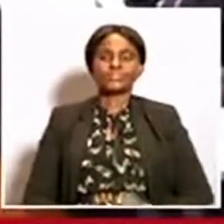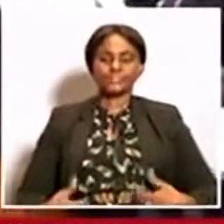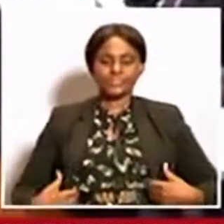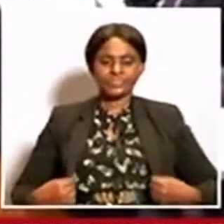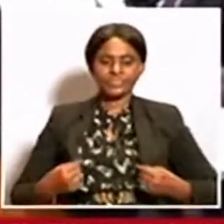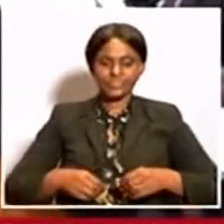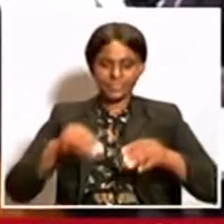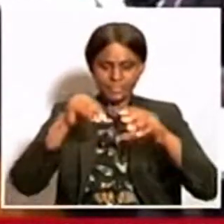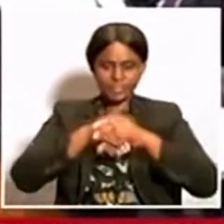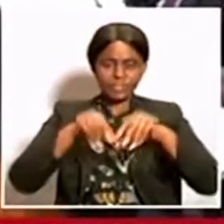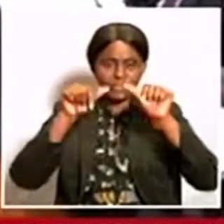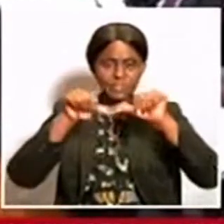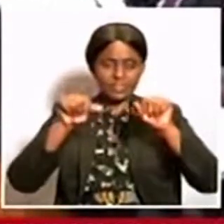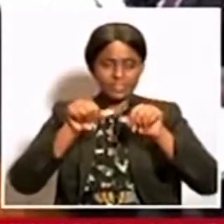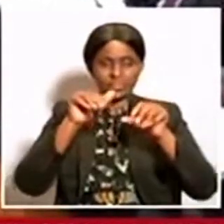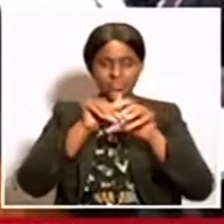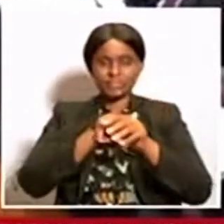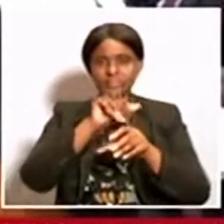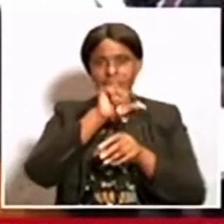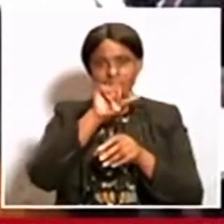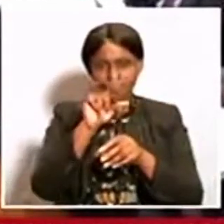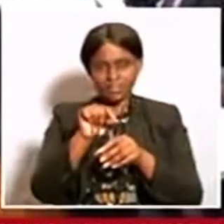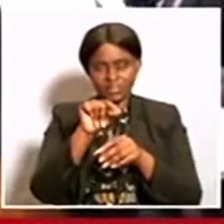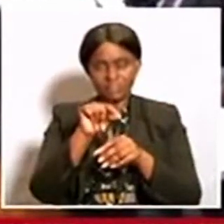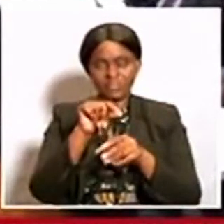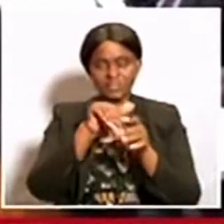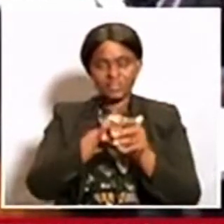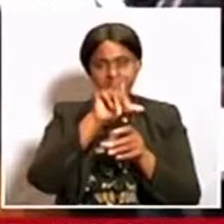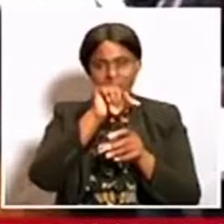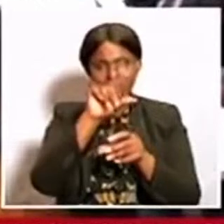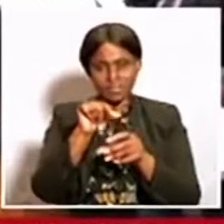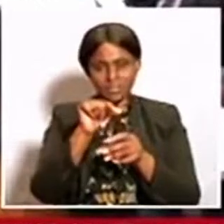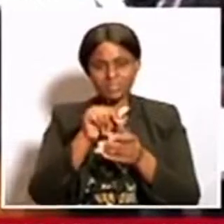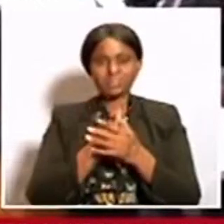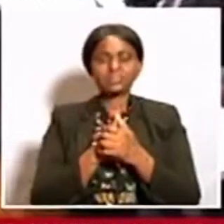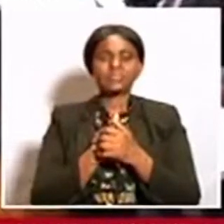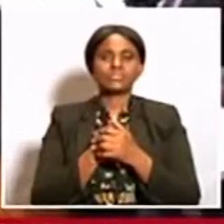Internal auditor, I went in 2020. 2020.